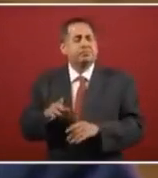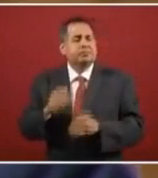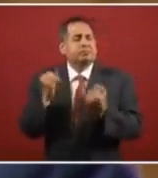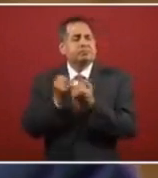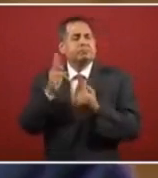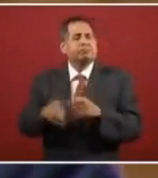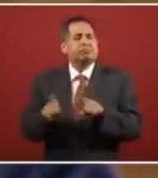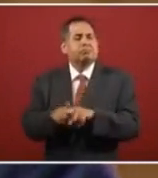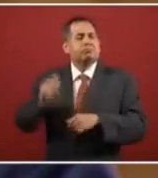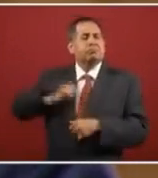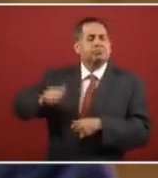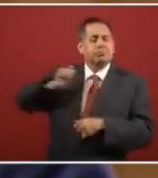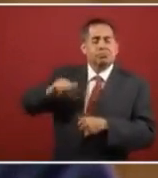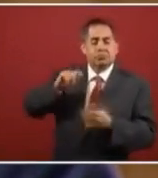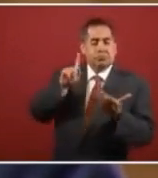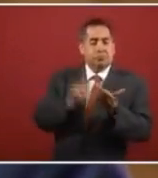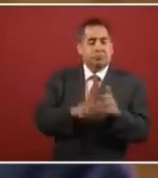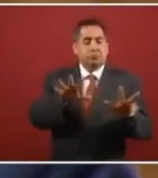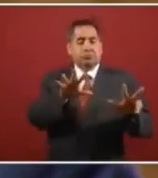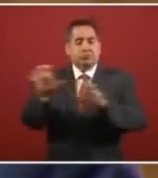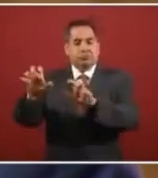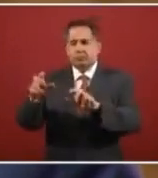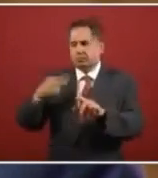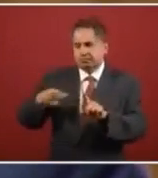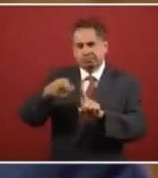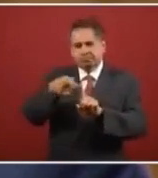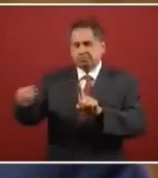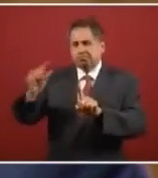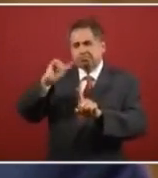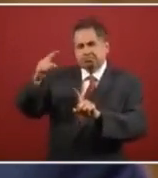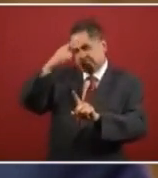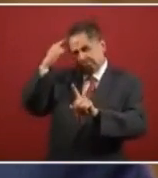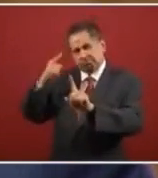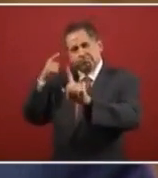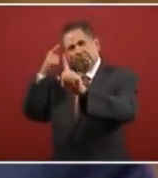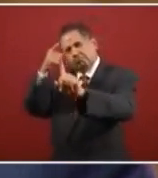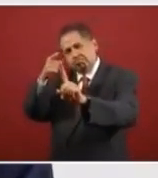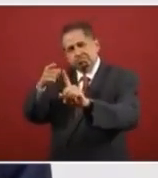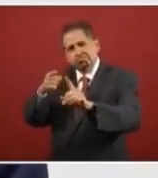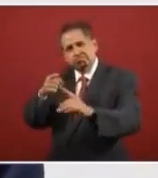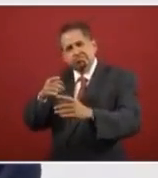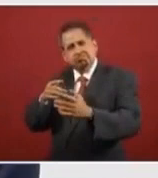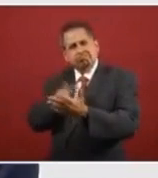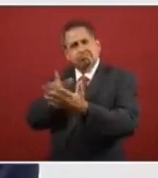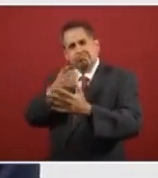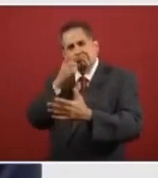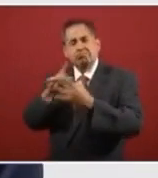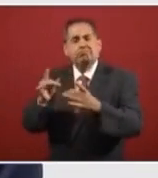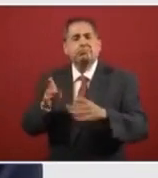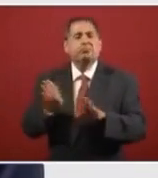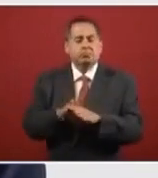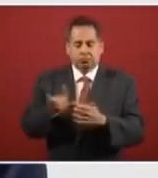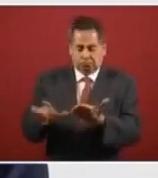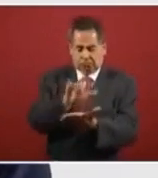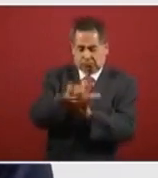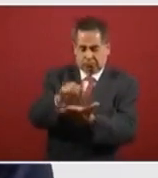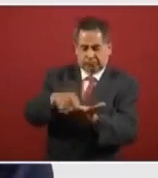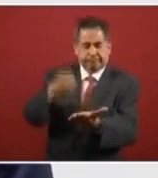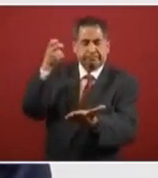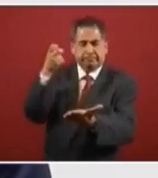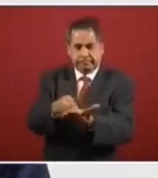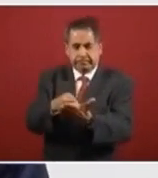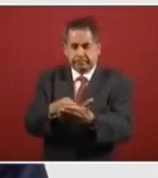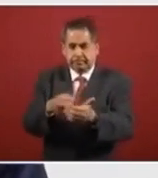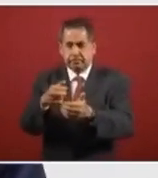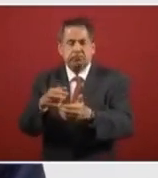of our liberals of the 2019 year that sustained to